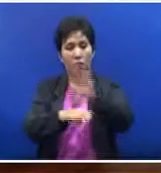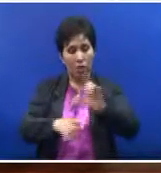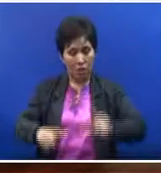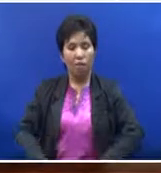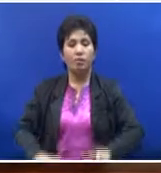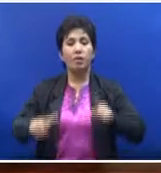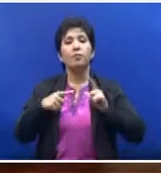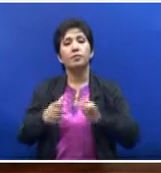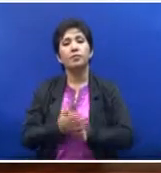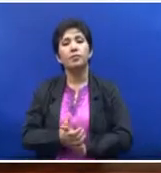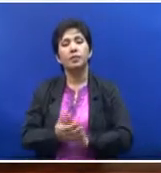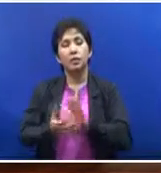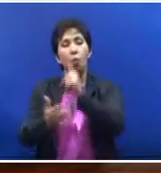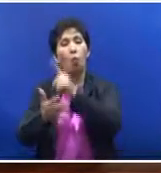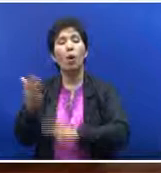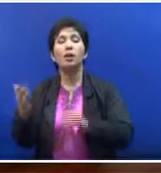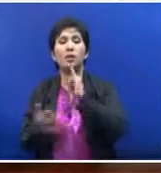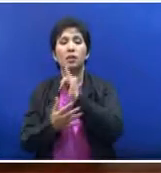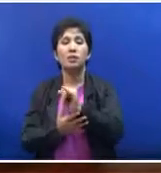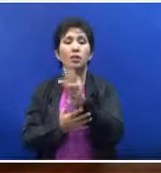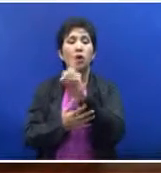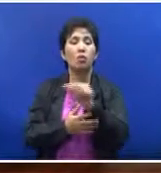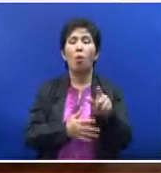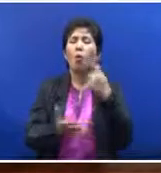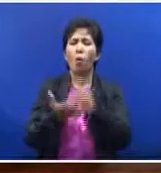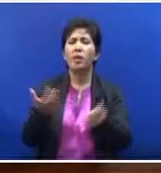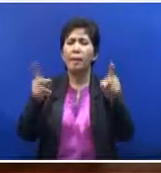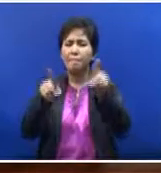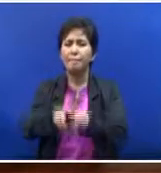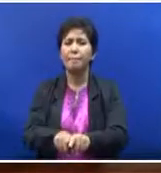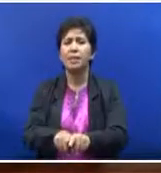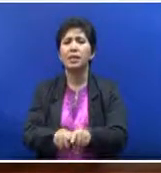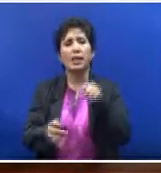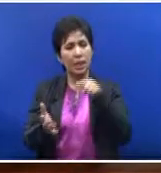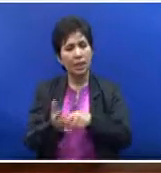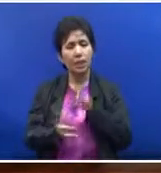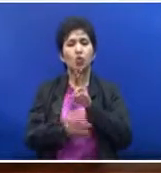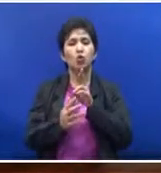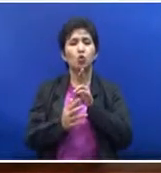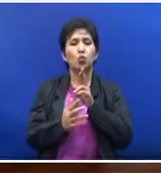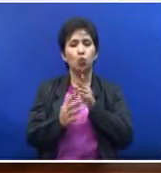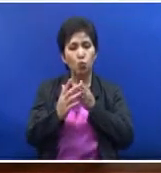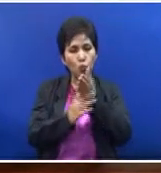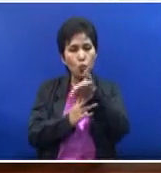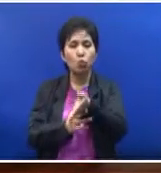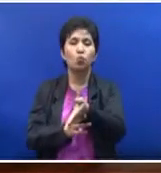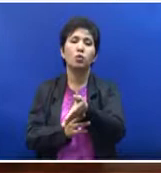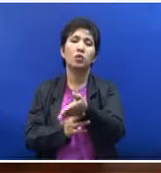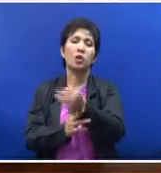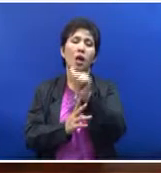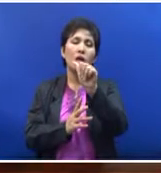these people. Okay, what is going on? What's happening? Okay, this is through the genealogical